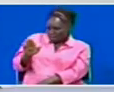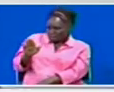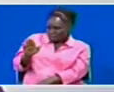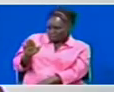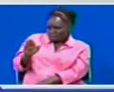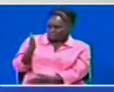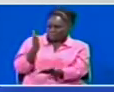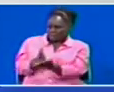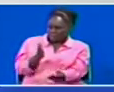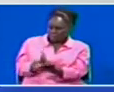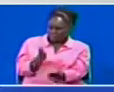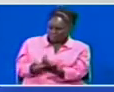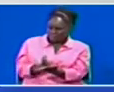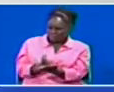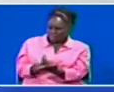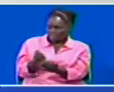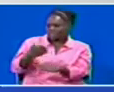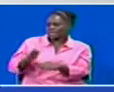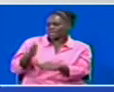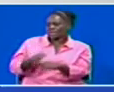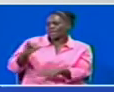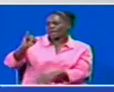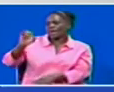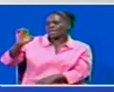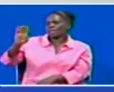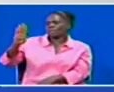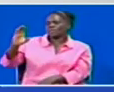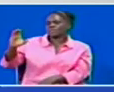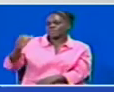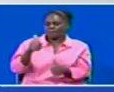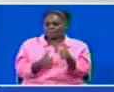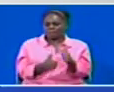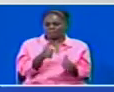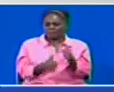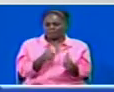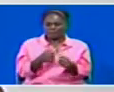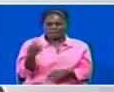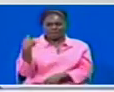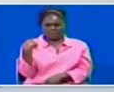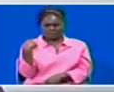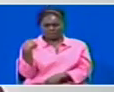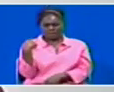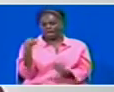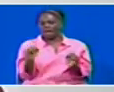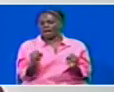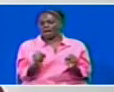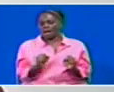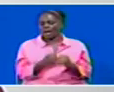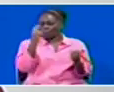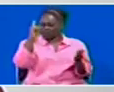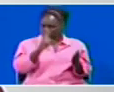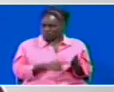for verification to an IEBC SMS number, and he finds